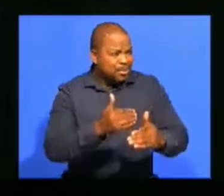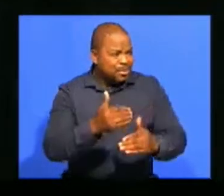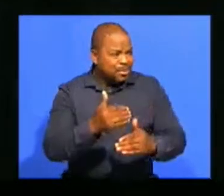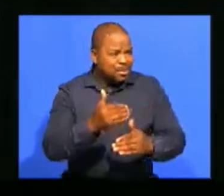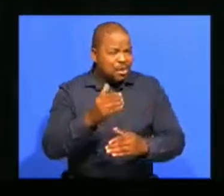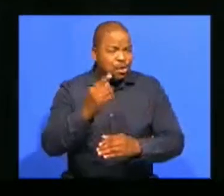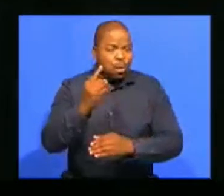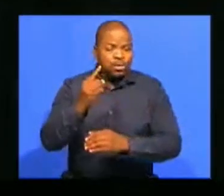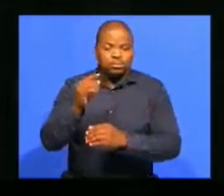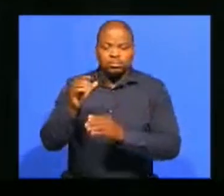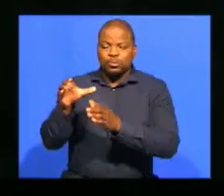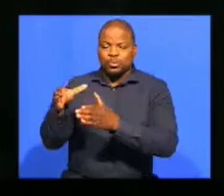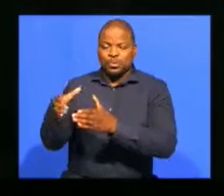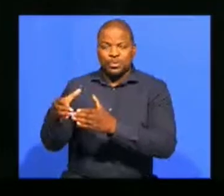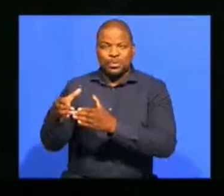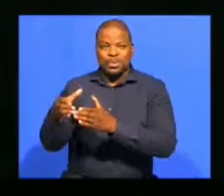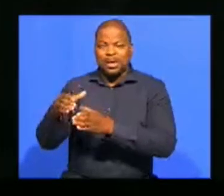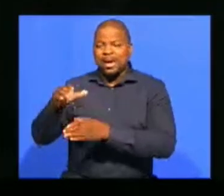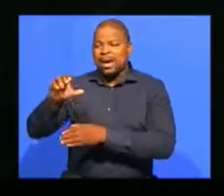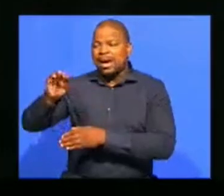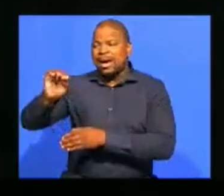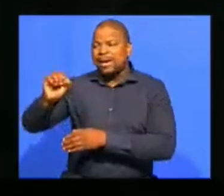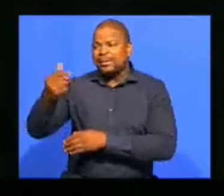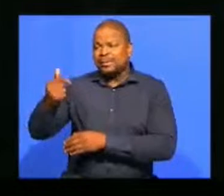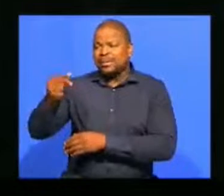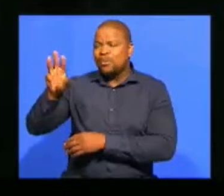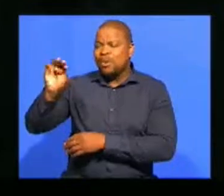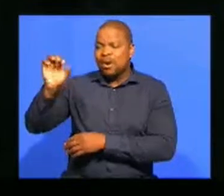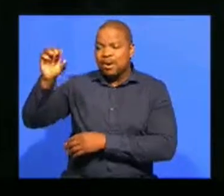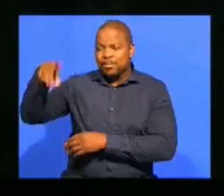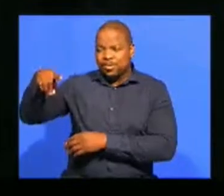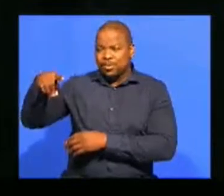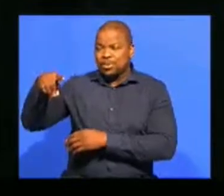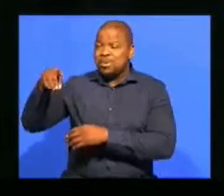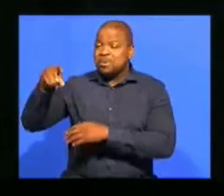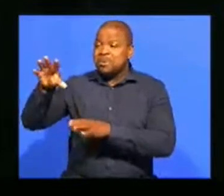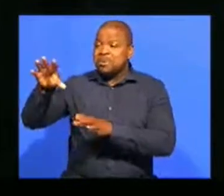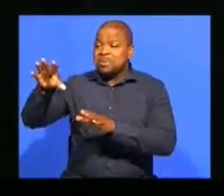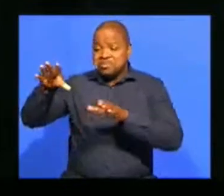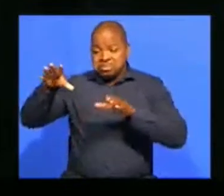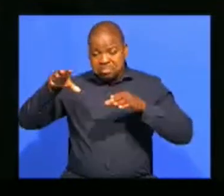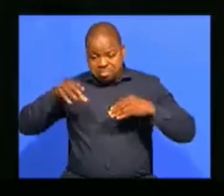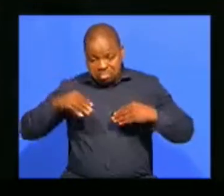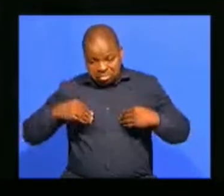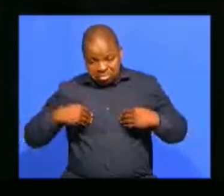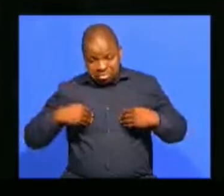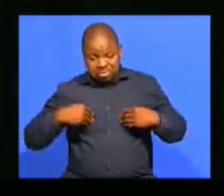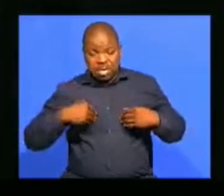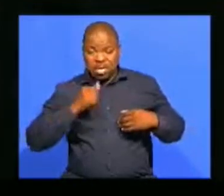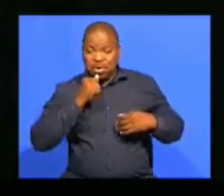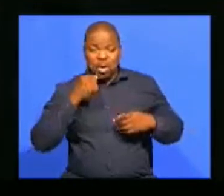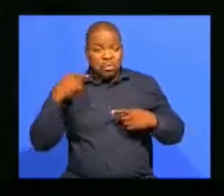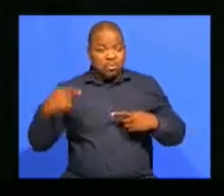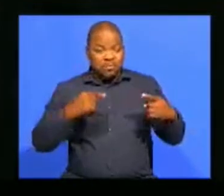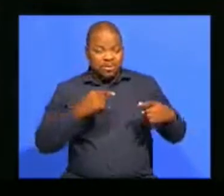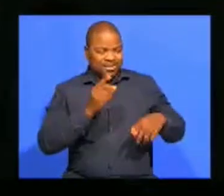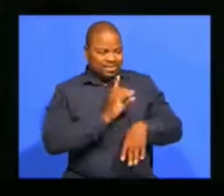single node in Antwerp prior to their acceptance as non-Russian conflict